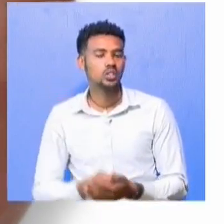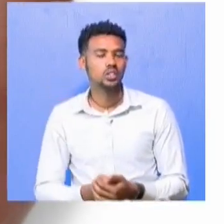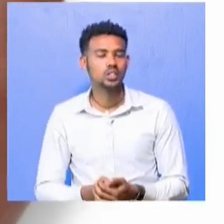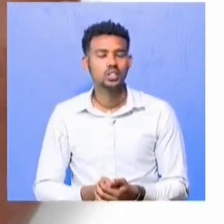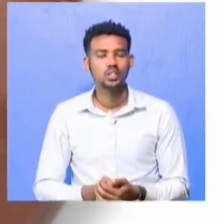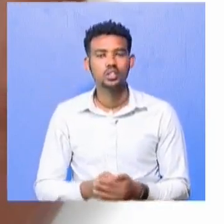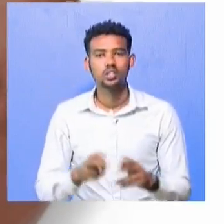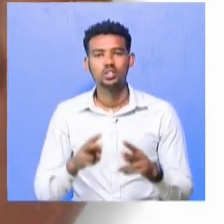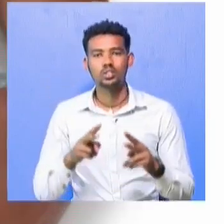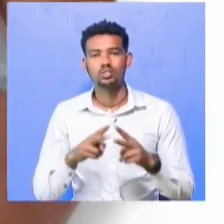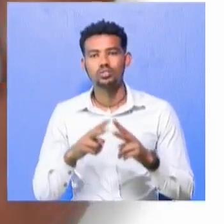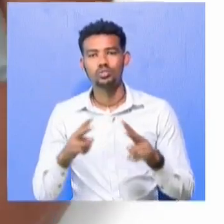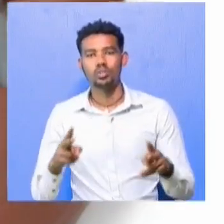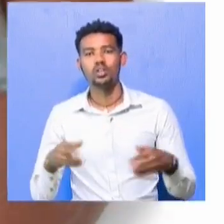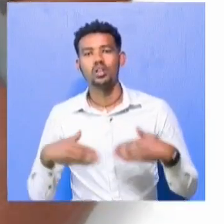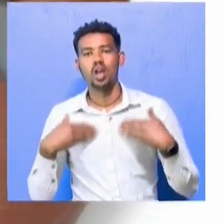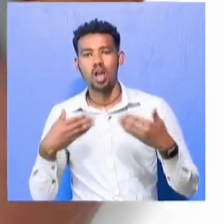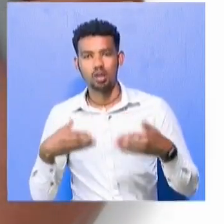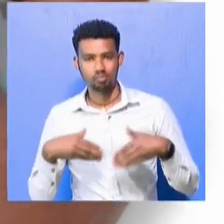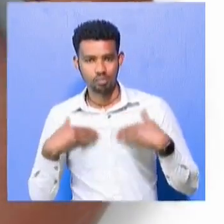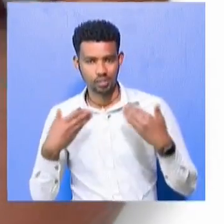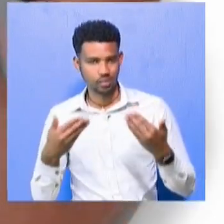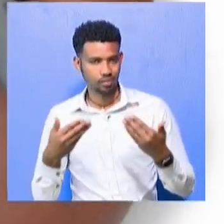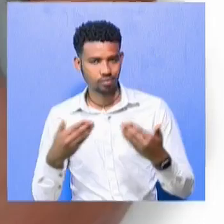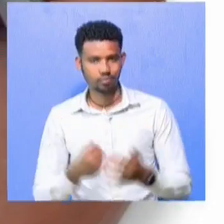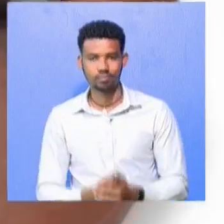so happy